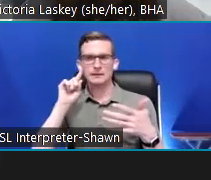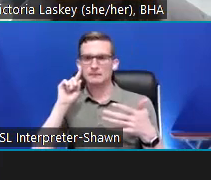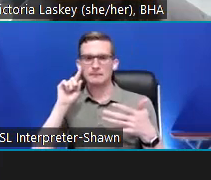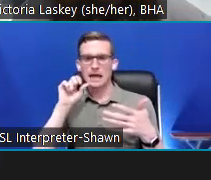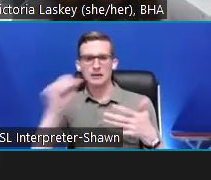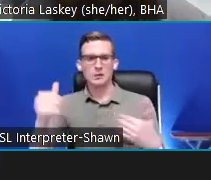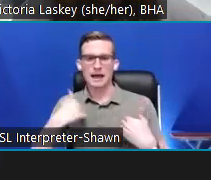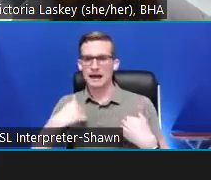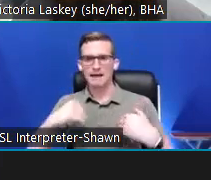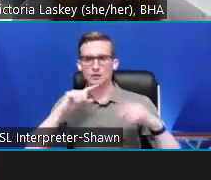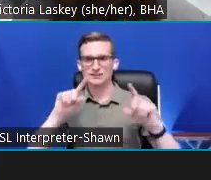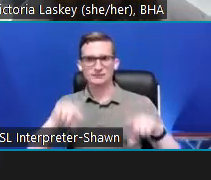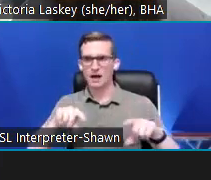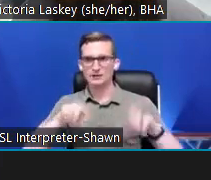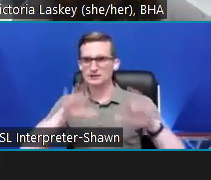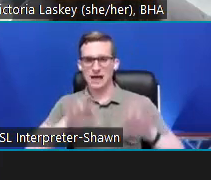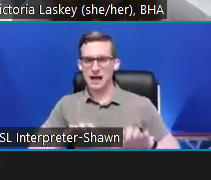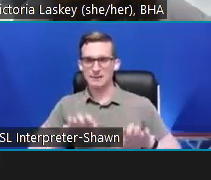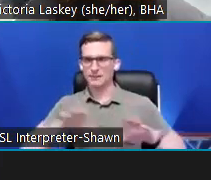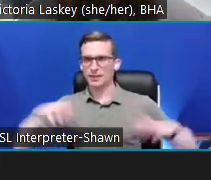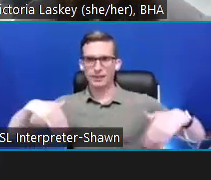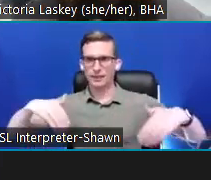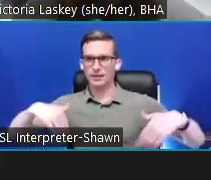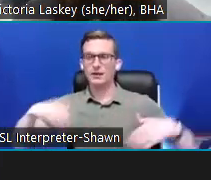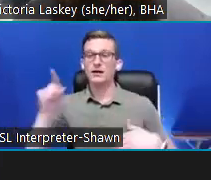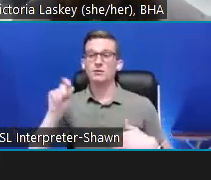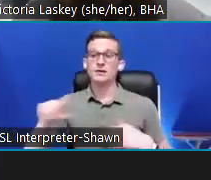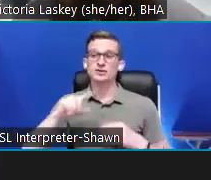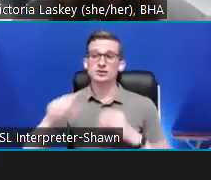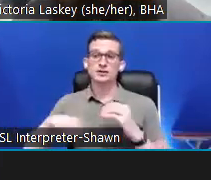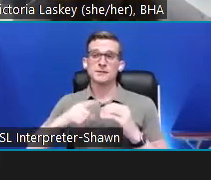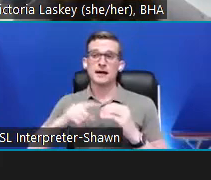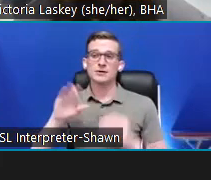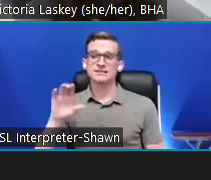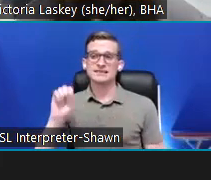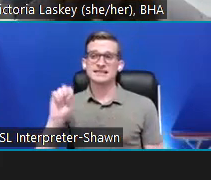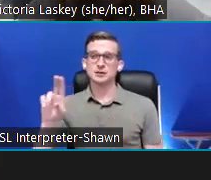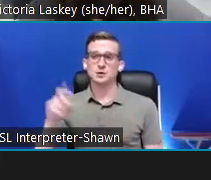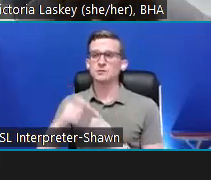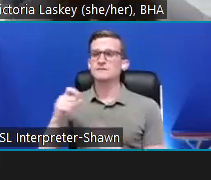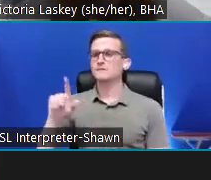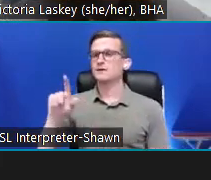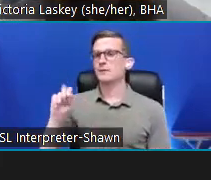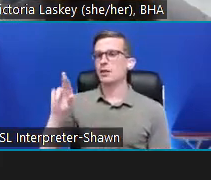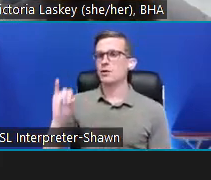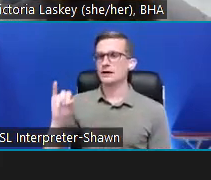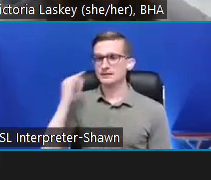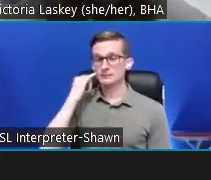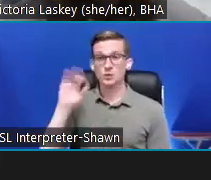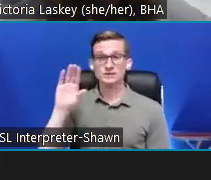yet. The question regarding if a CSU, this was from Lori, if a CSU is